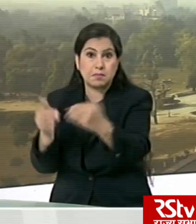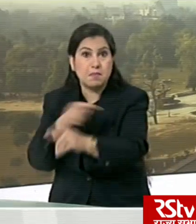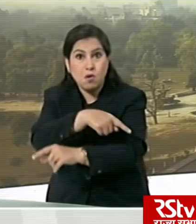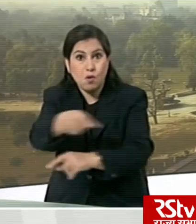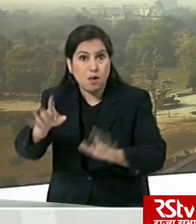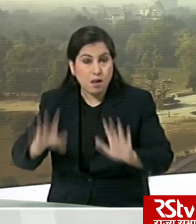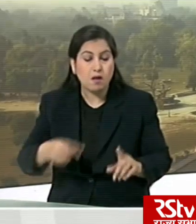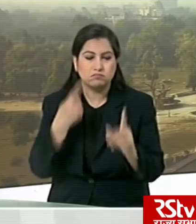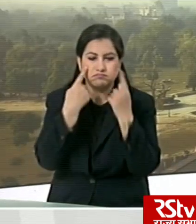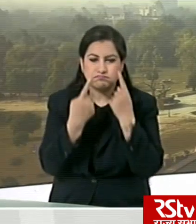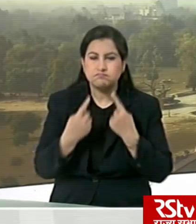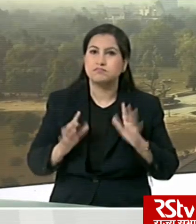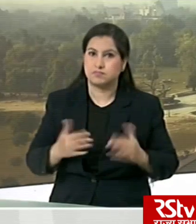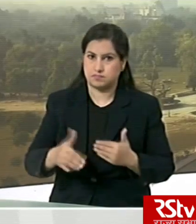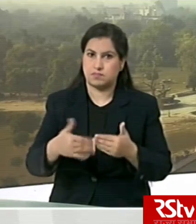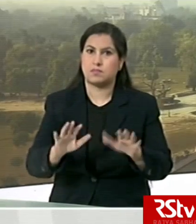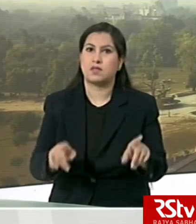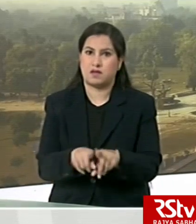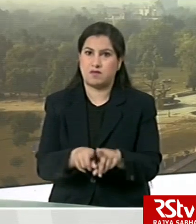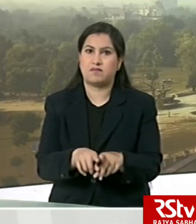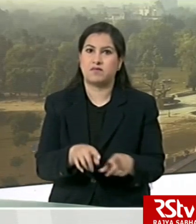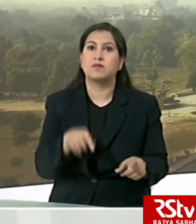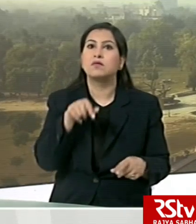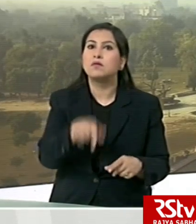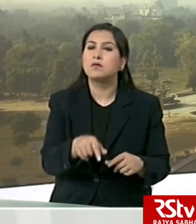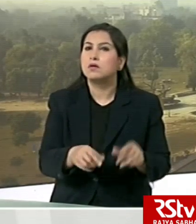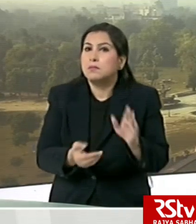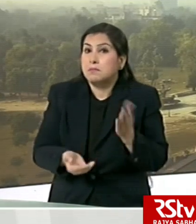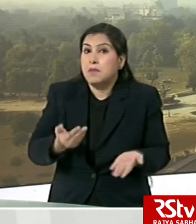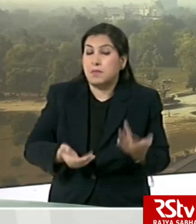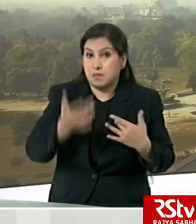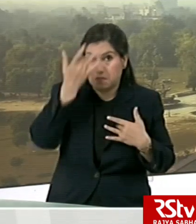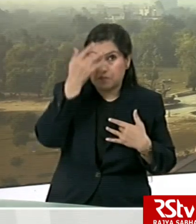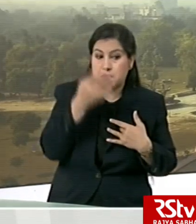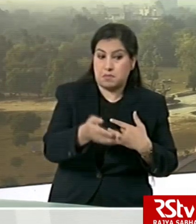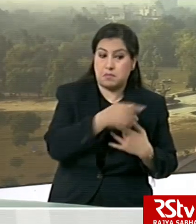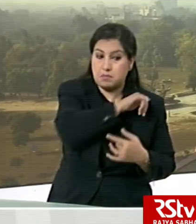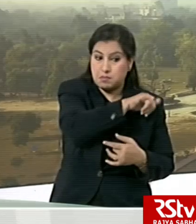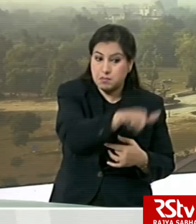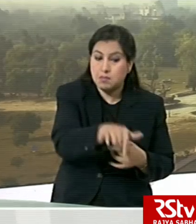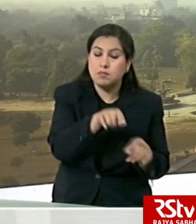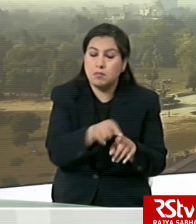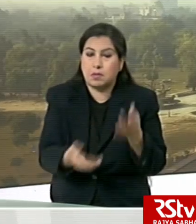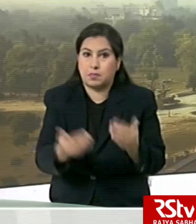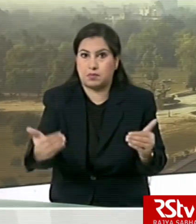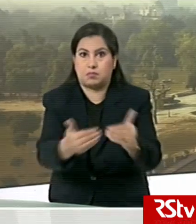tracing is underway in Kashidu Island, where a direct contact of the patient had recently travelled.